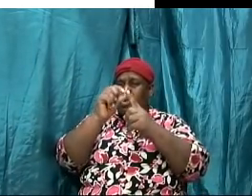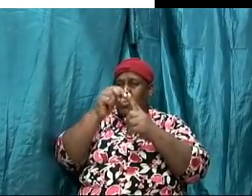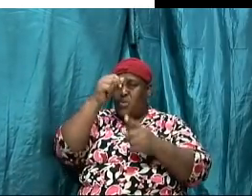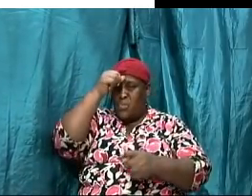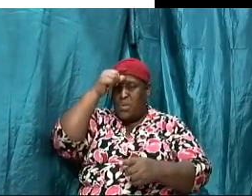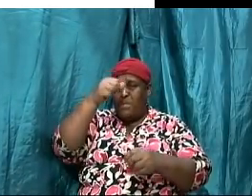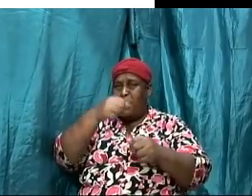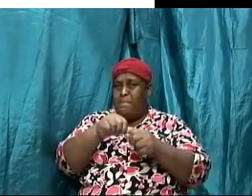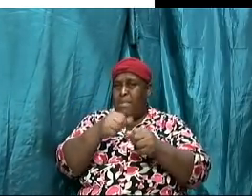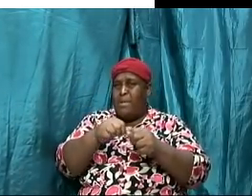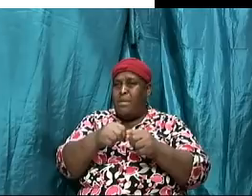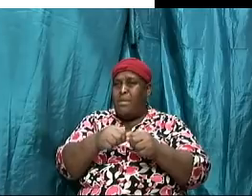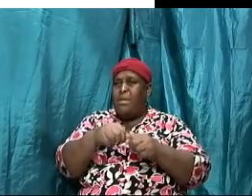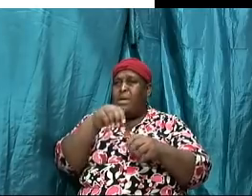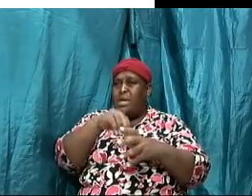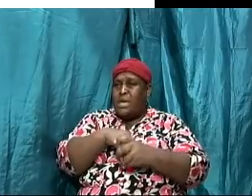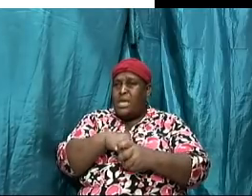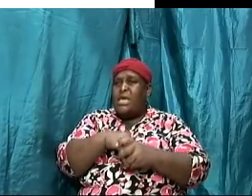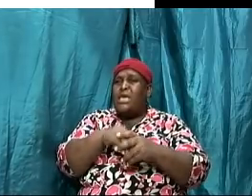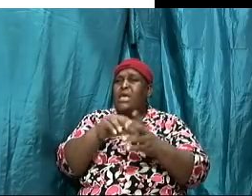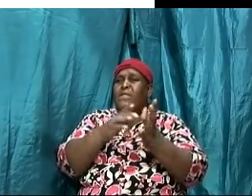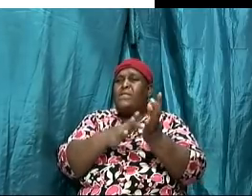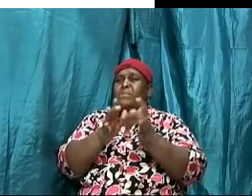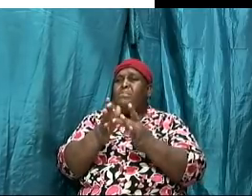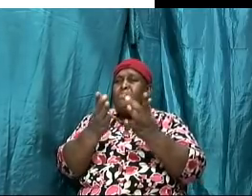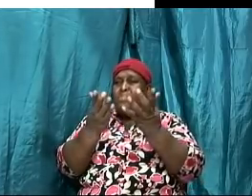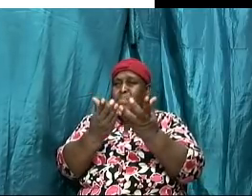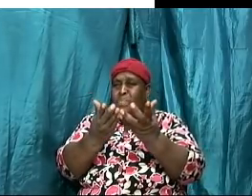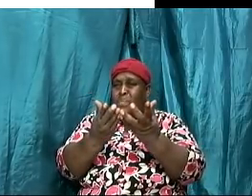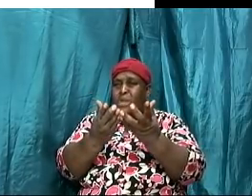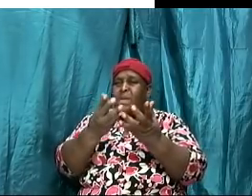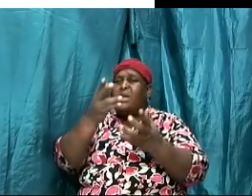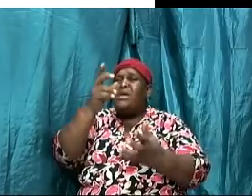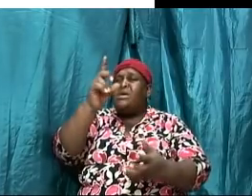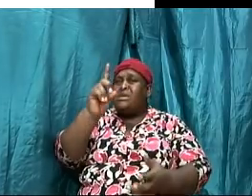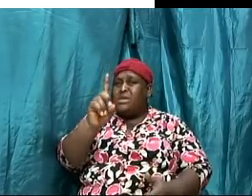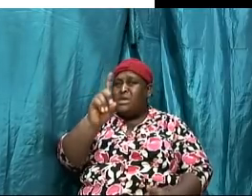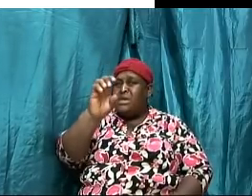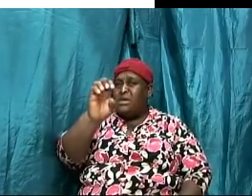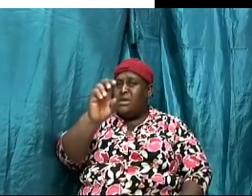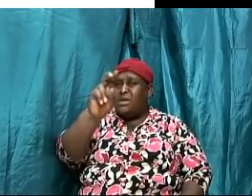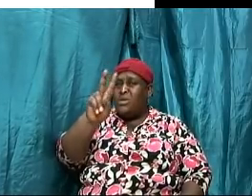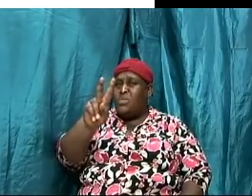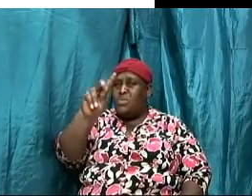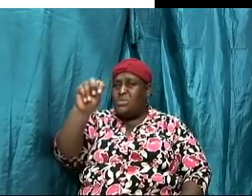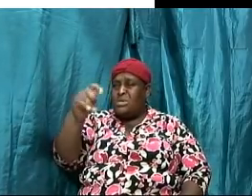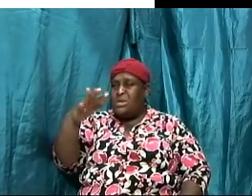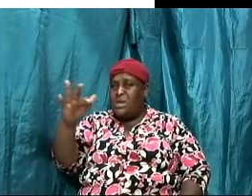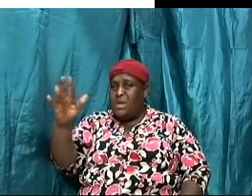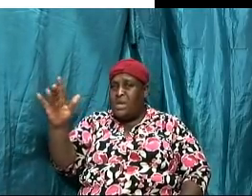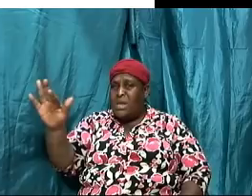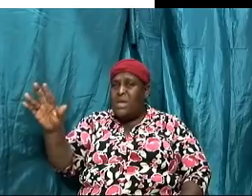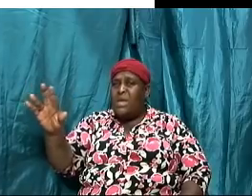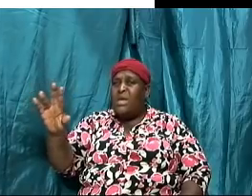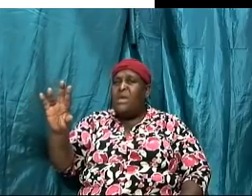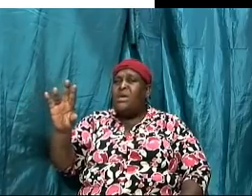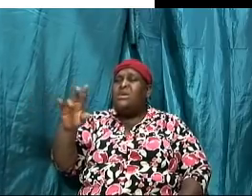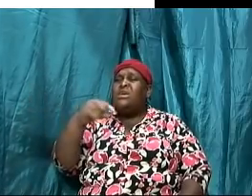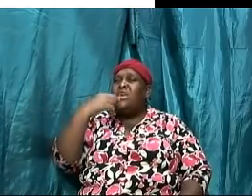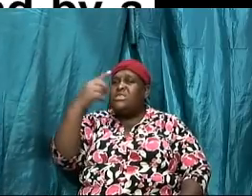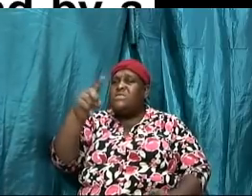In the book of Deuteronomy, and we did say what Deuteronomy actually speaks to second law.